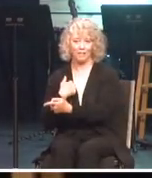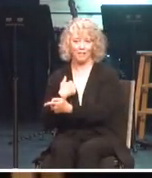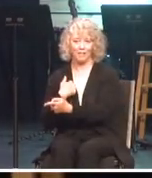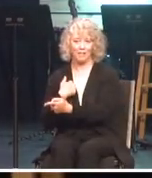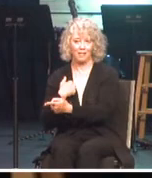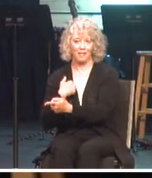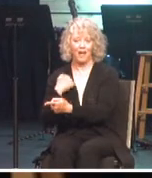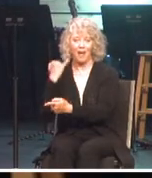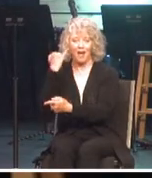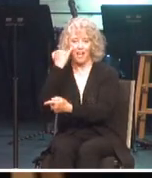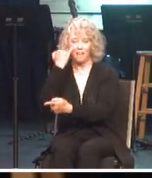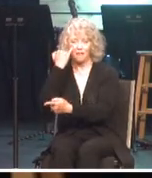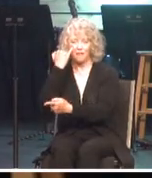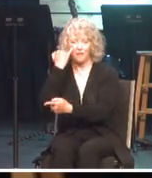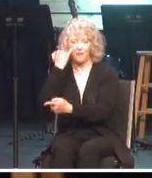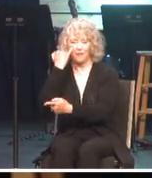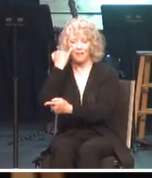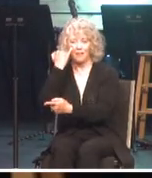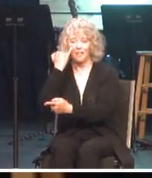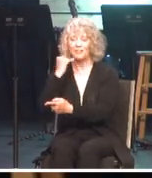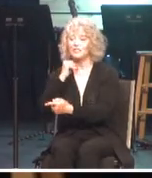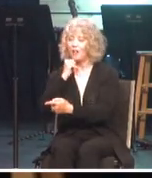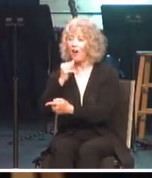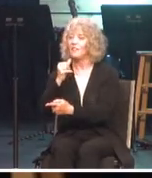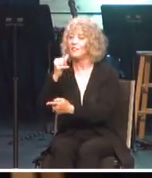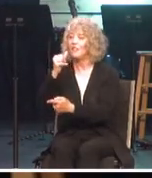unless the Father who sent me draws him.